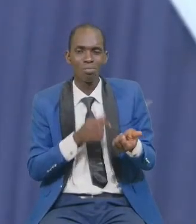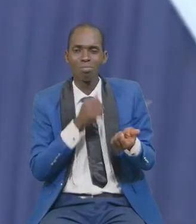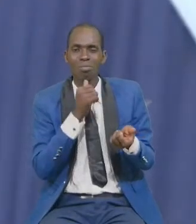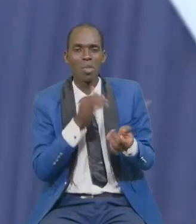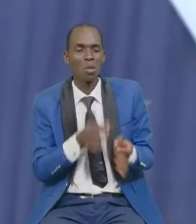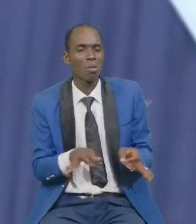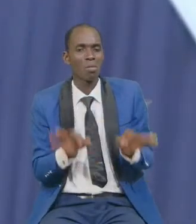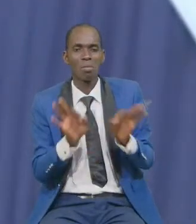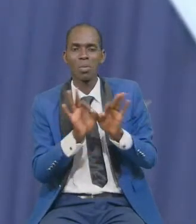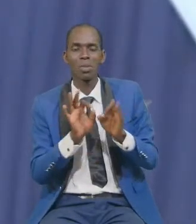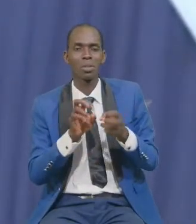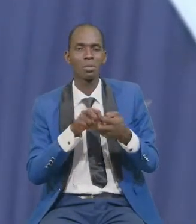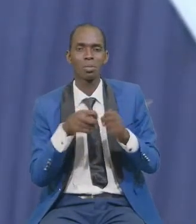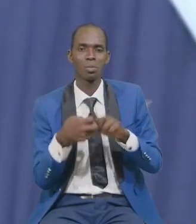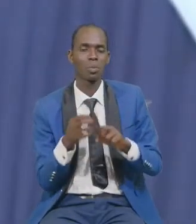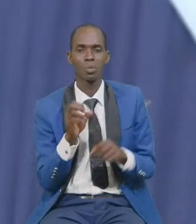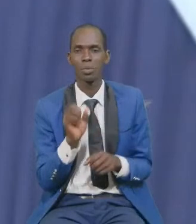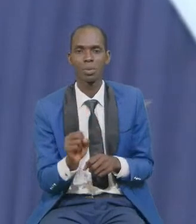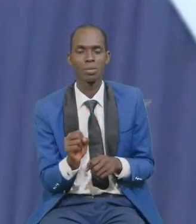insignificant problems